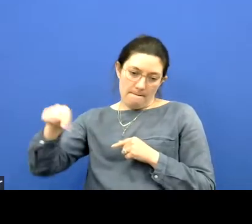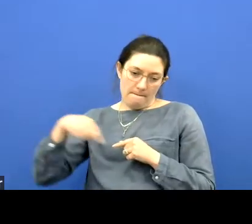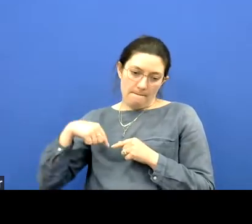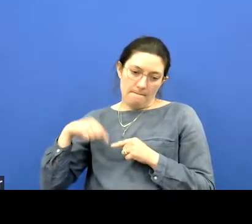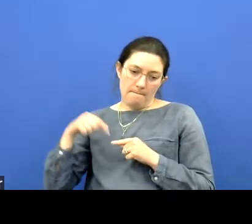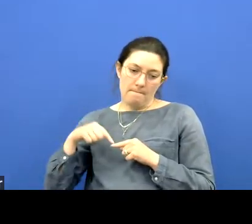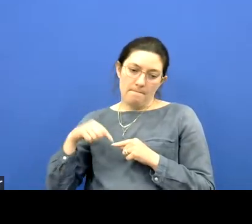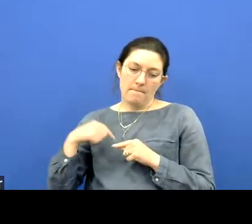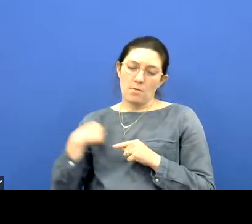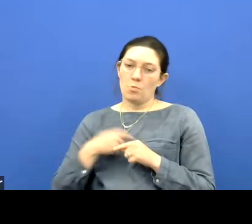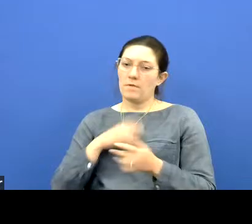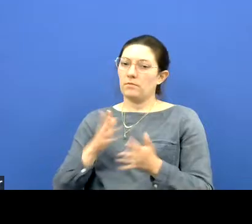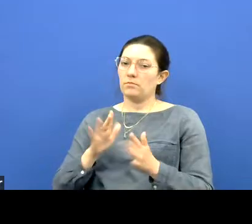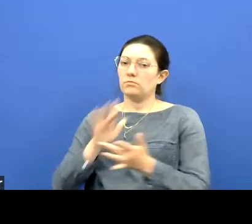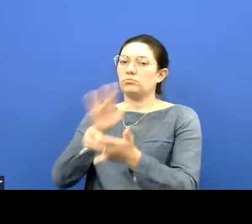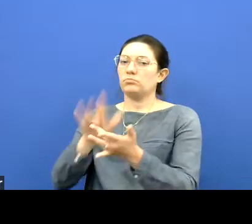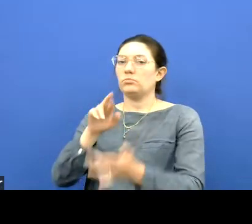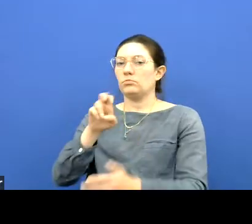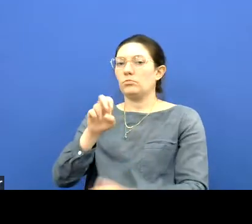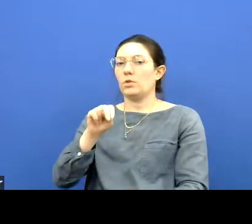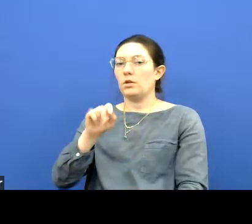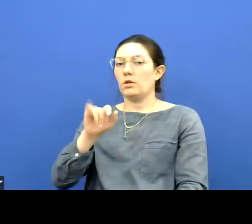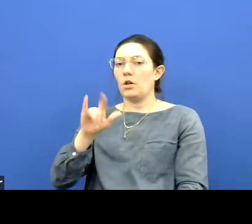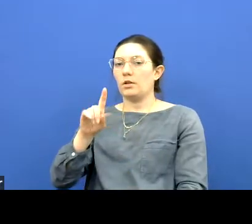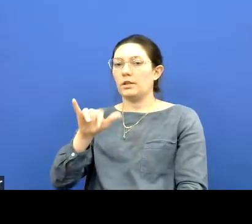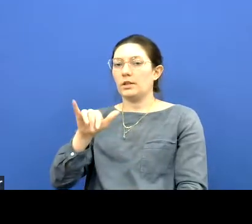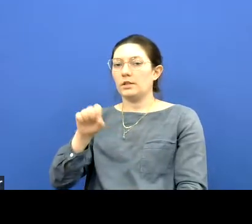we've reached out to the Rinaldis, who own the